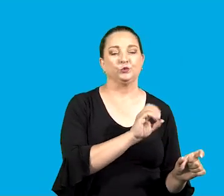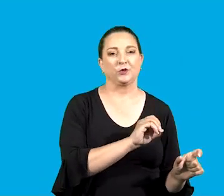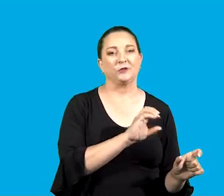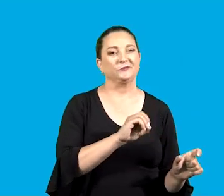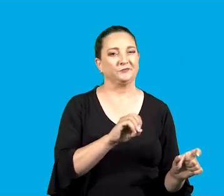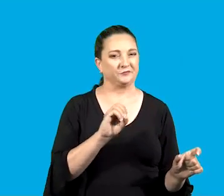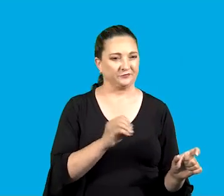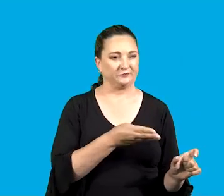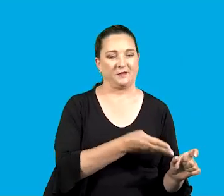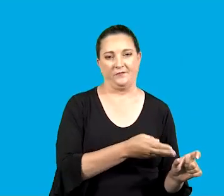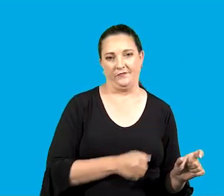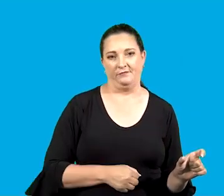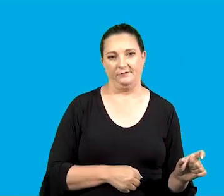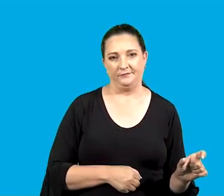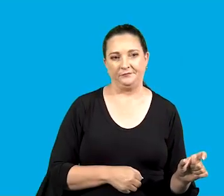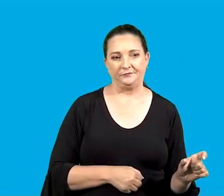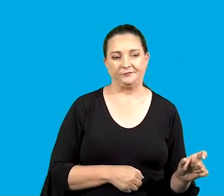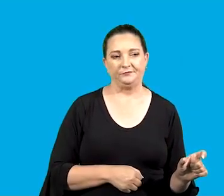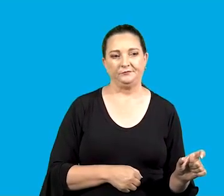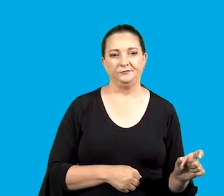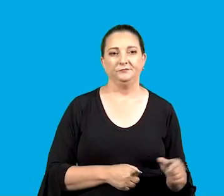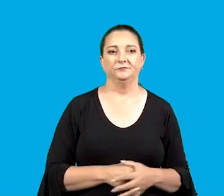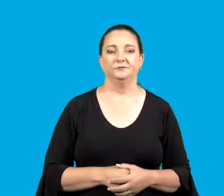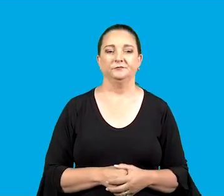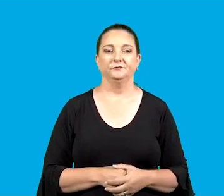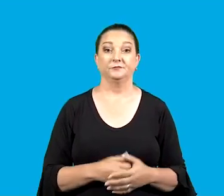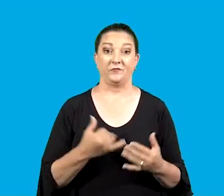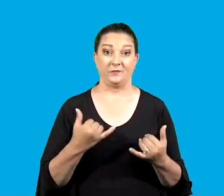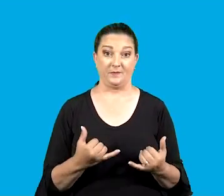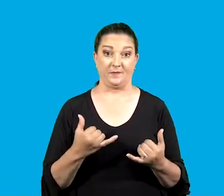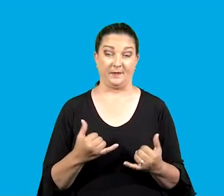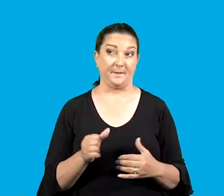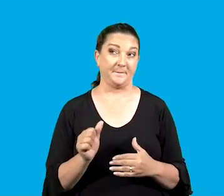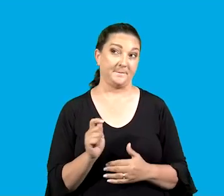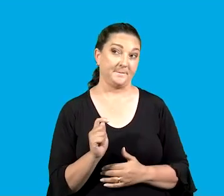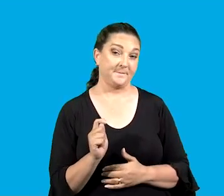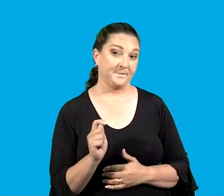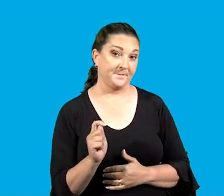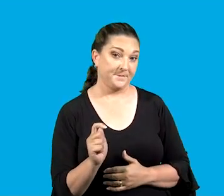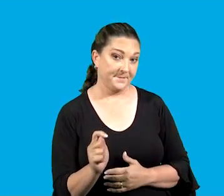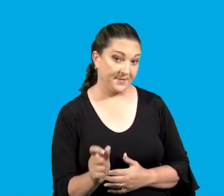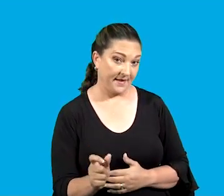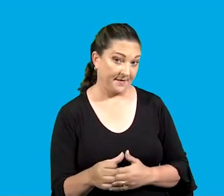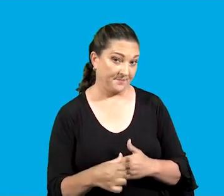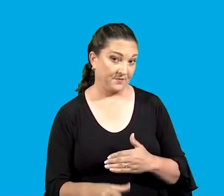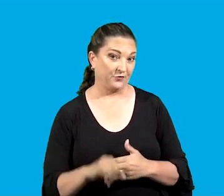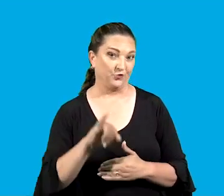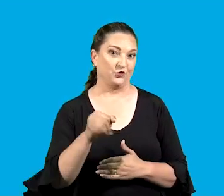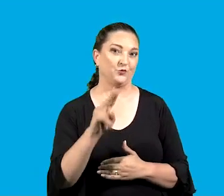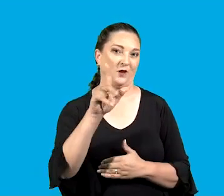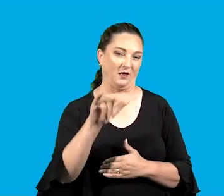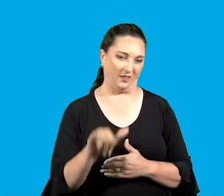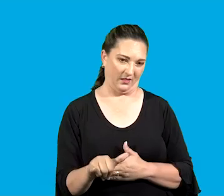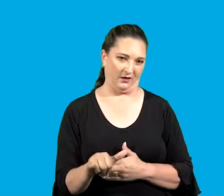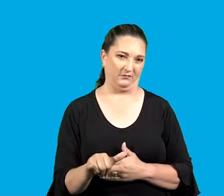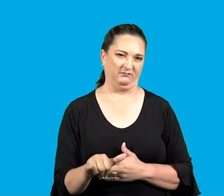220,000. 220,000. And then I am going to pay for the month of July.